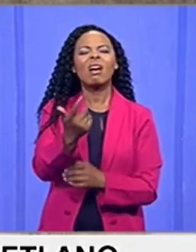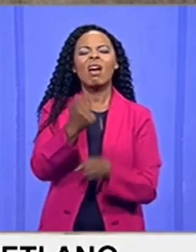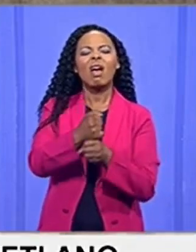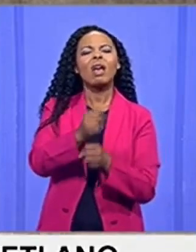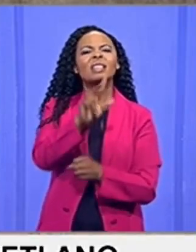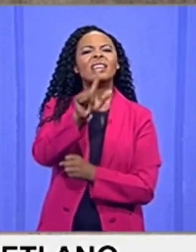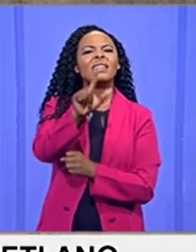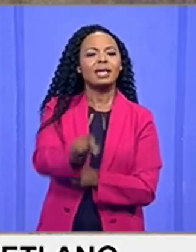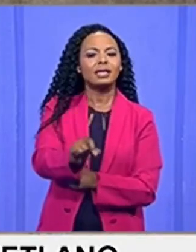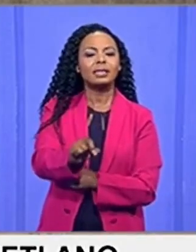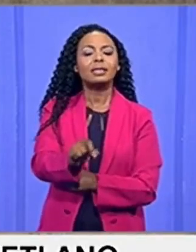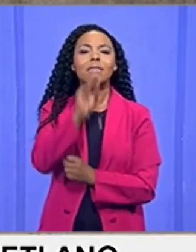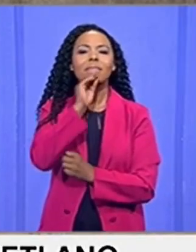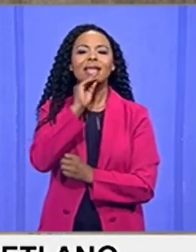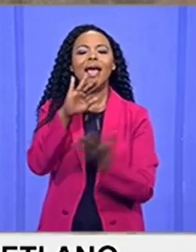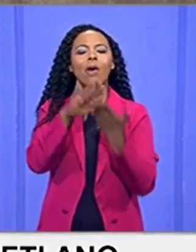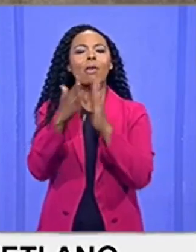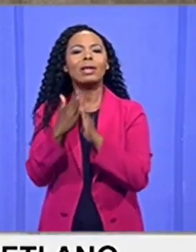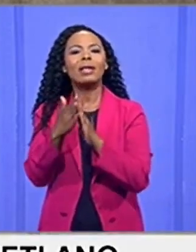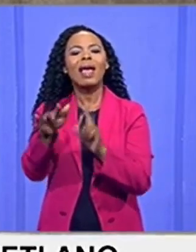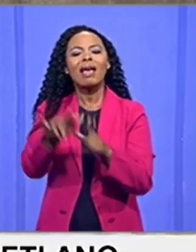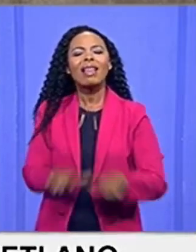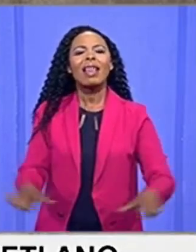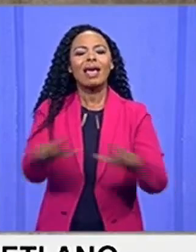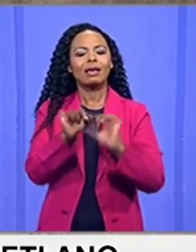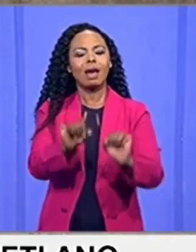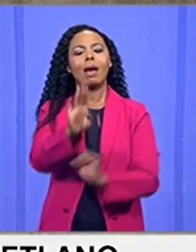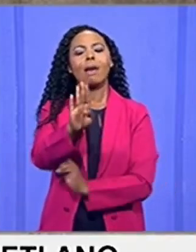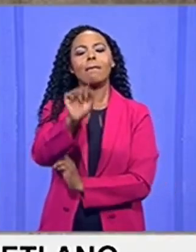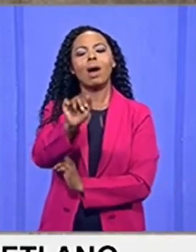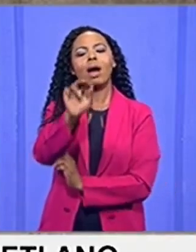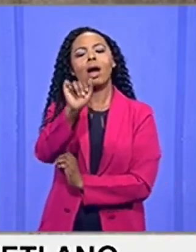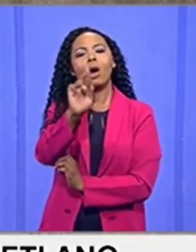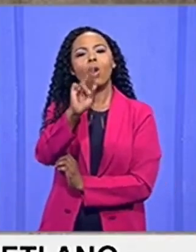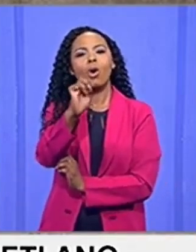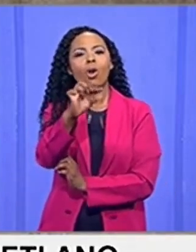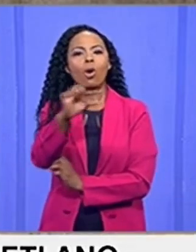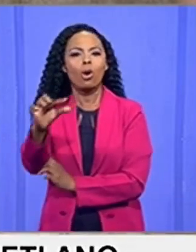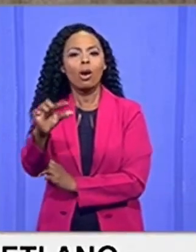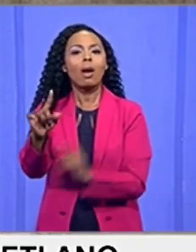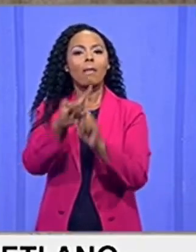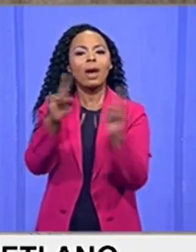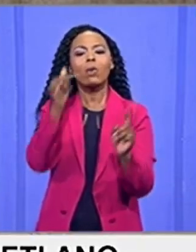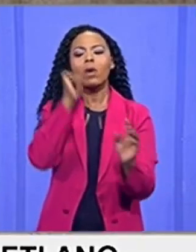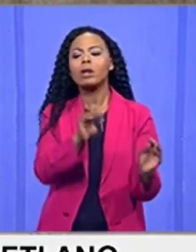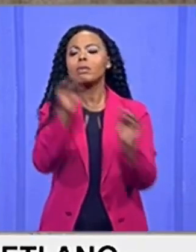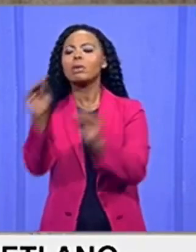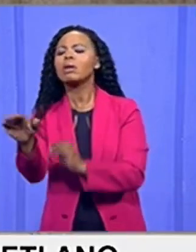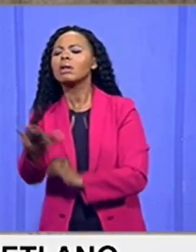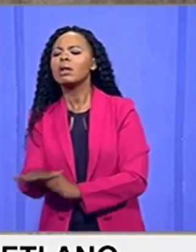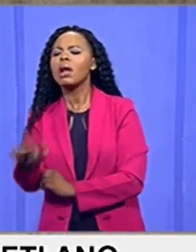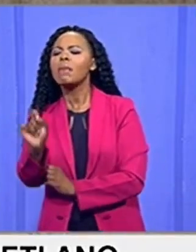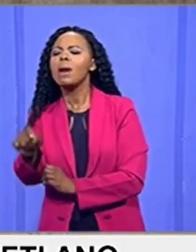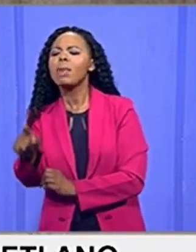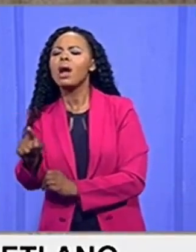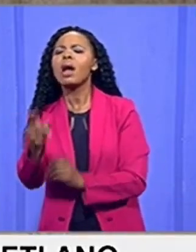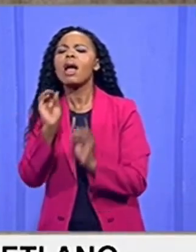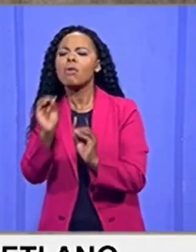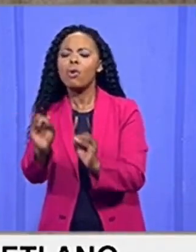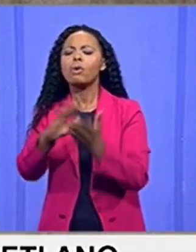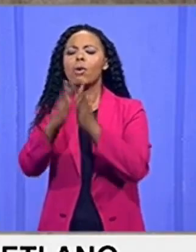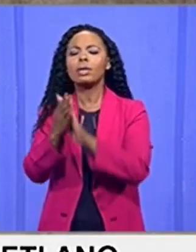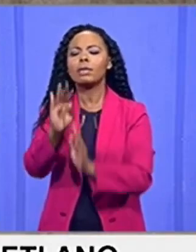that area, now you cross the border, you still find an area called Ramatlabama and Kibarulung Kako. Now the